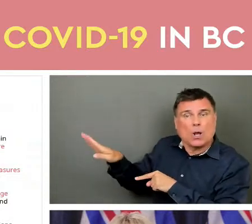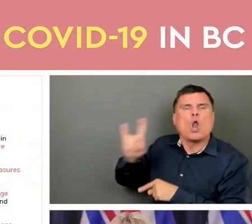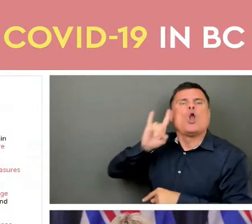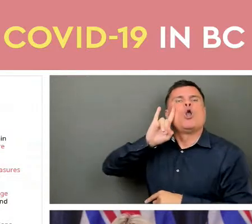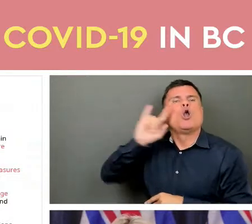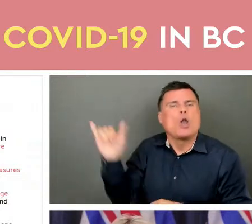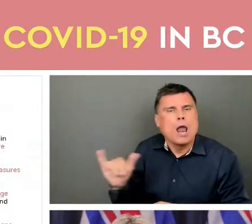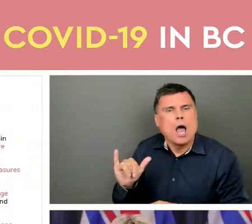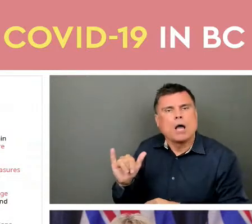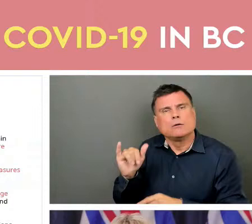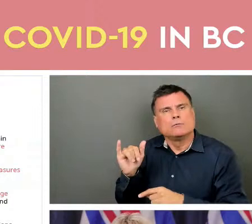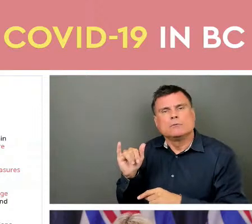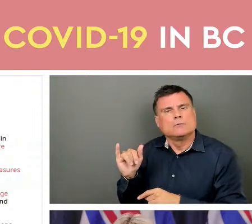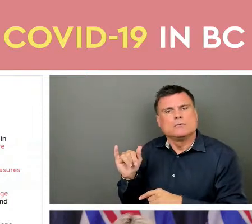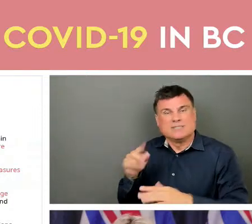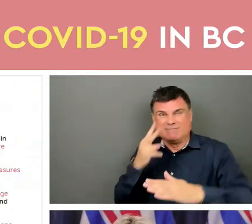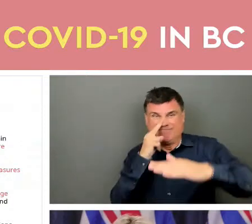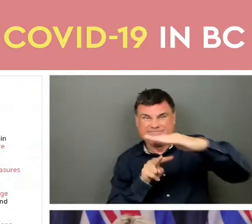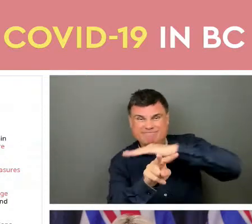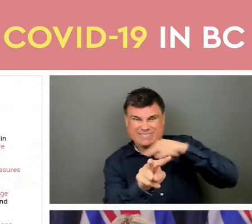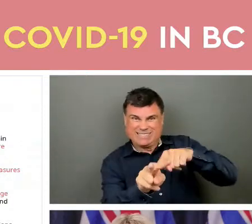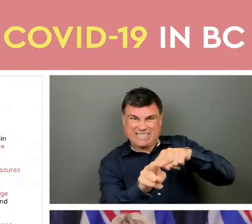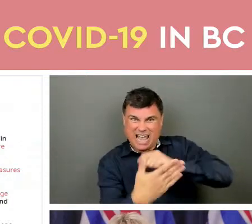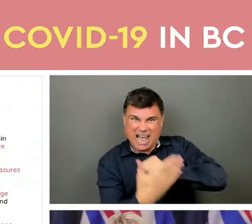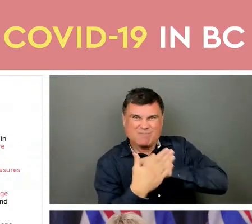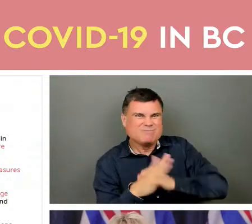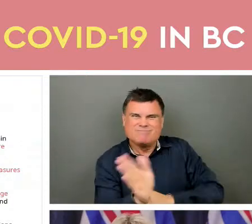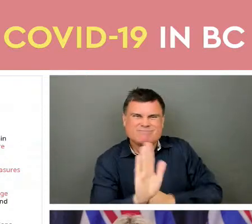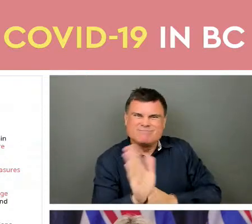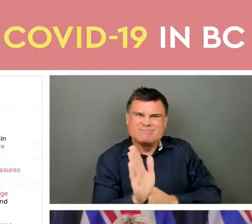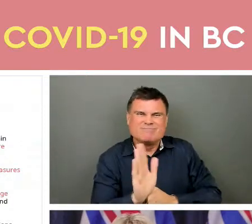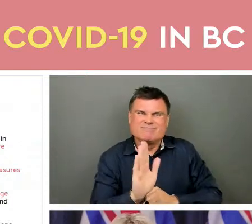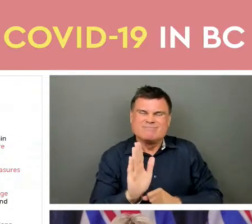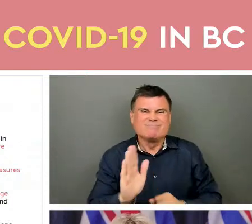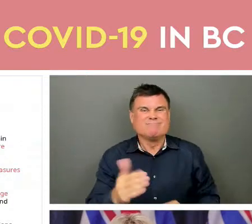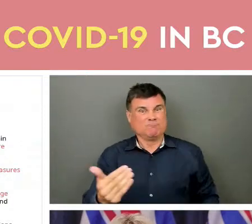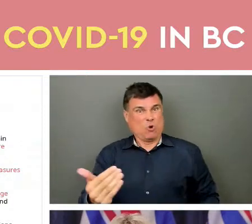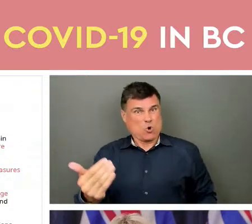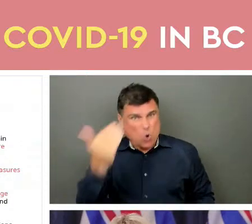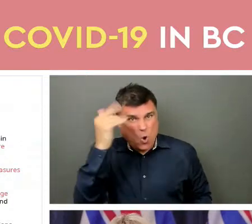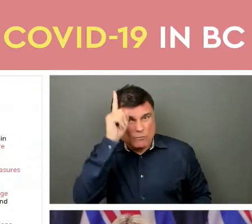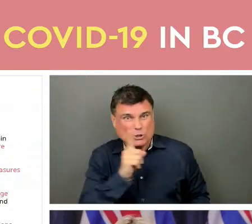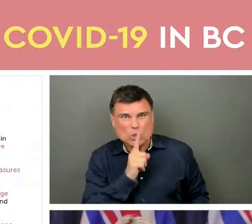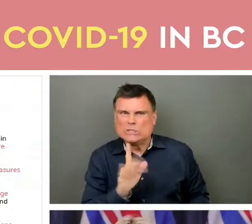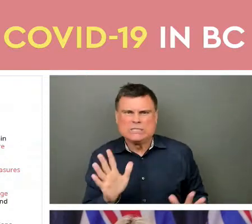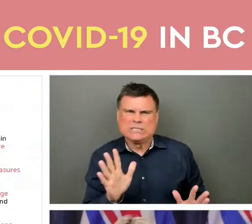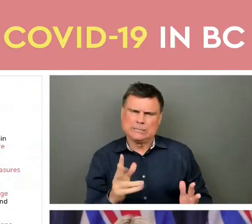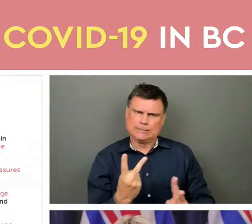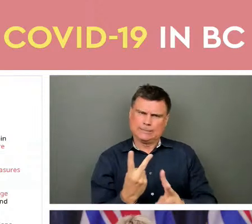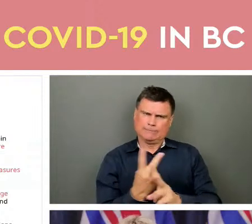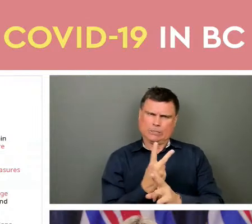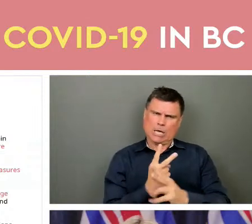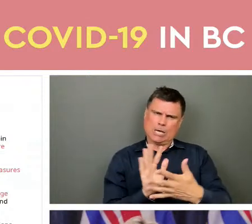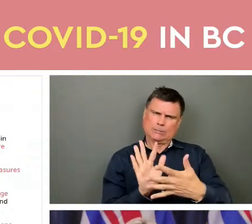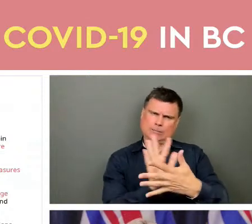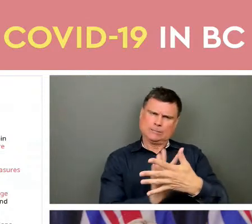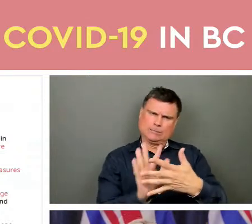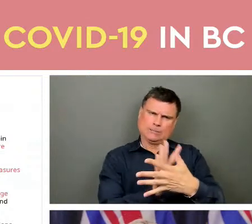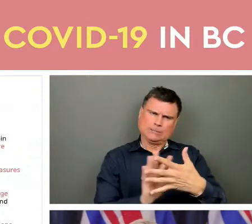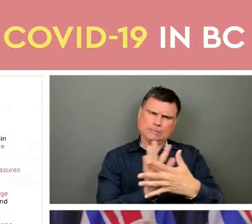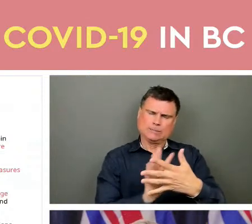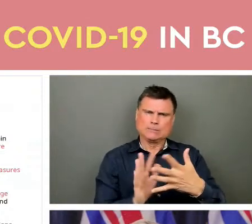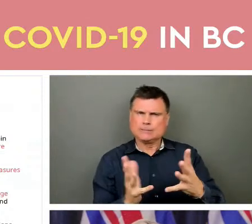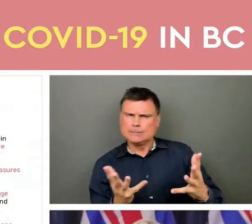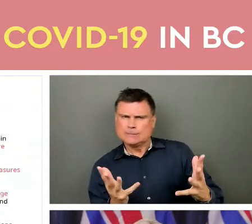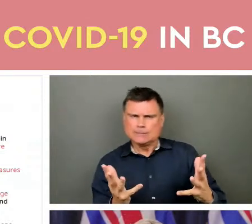them are right. None of them are predictions. But they can give you a range of possibilities of what could happen if nothing